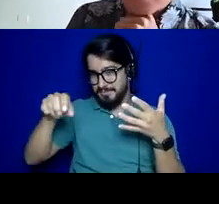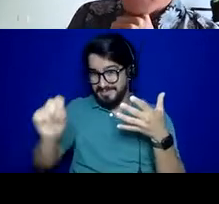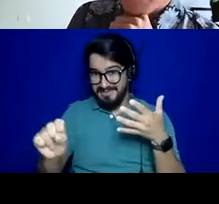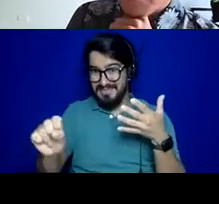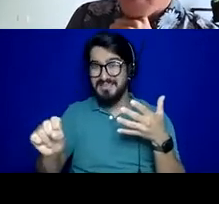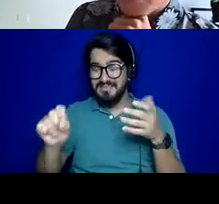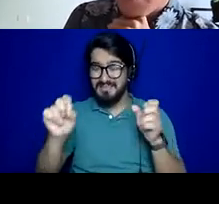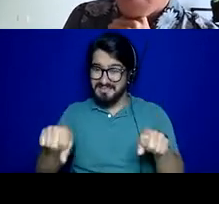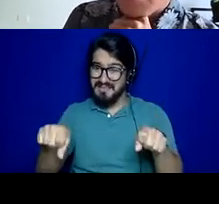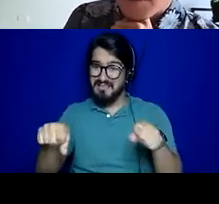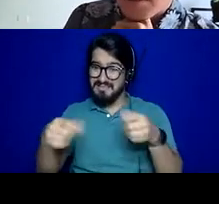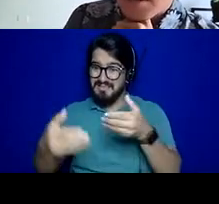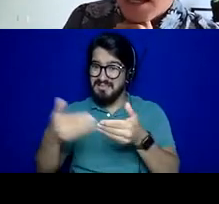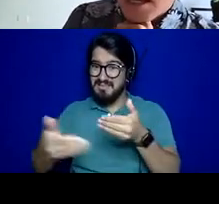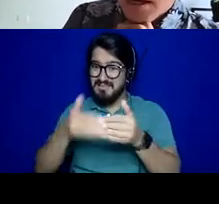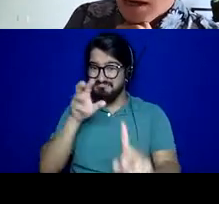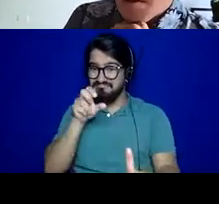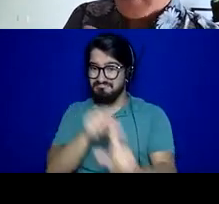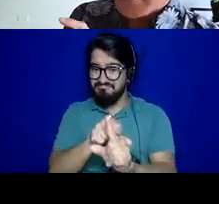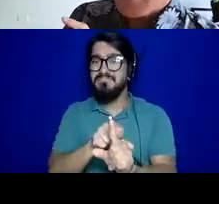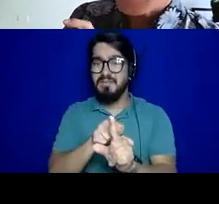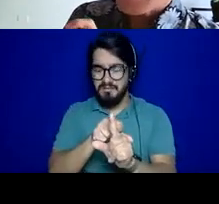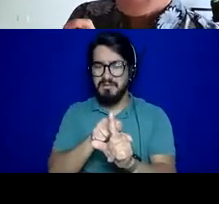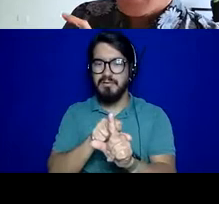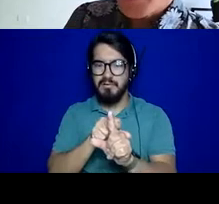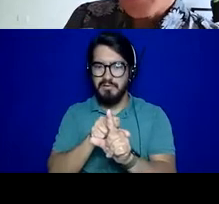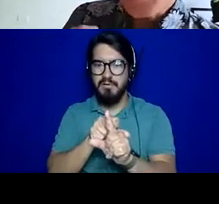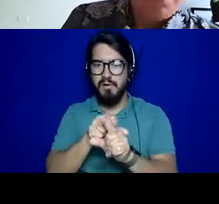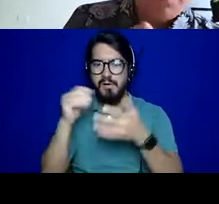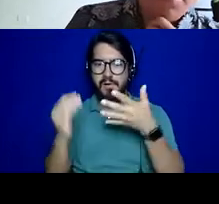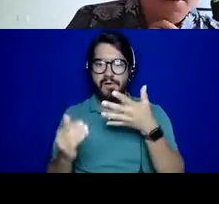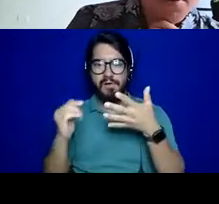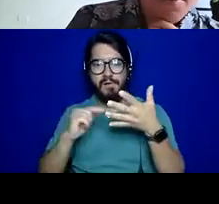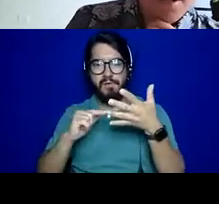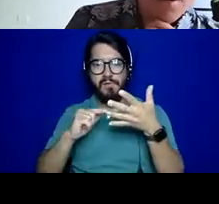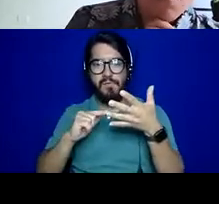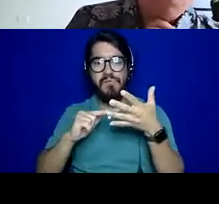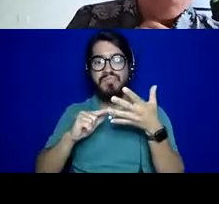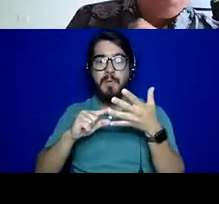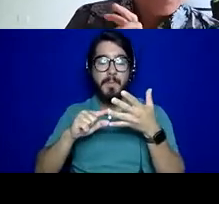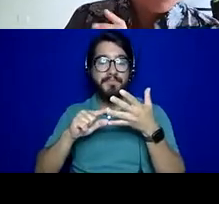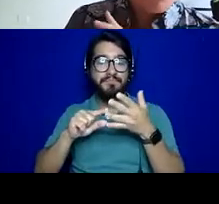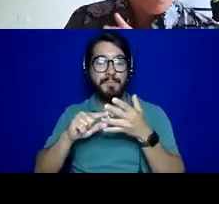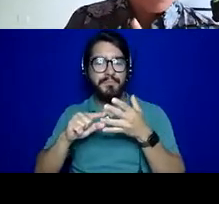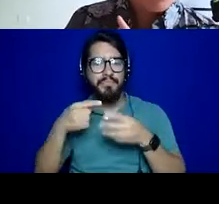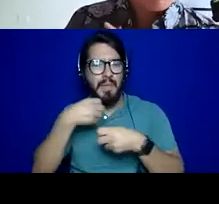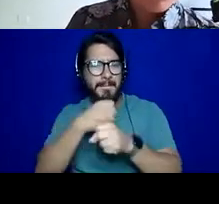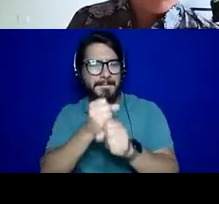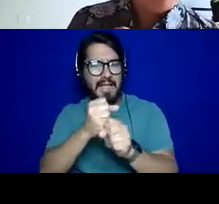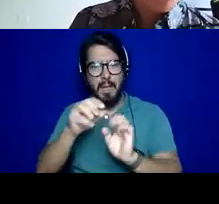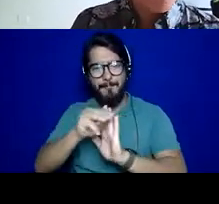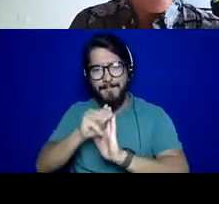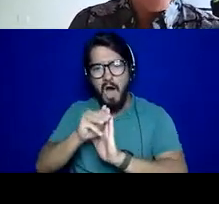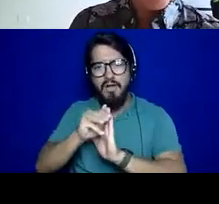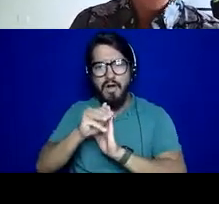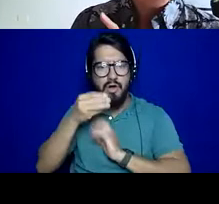be quite risky for people at times. I think the make and the model of a phone to me is the